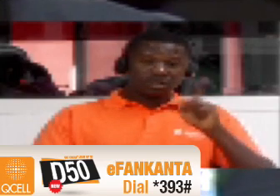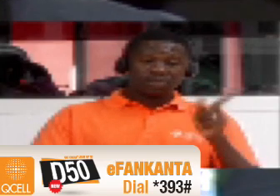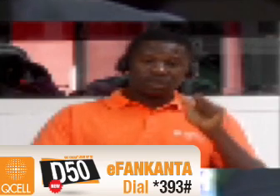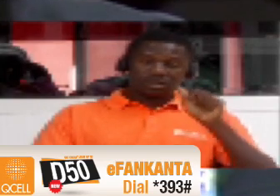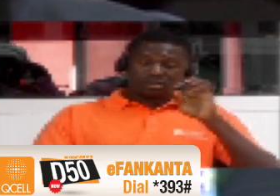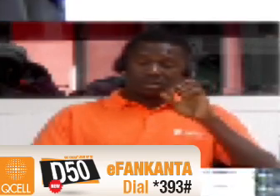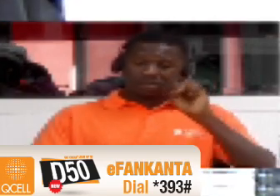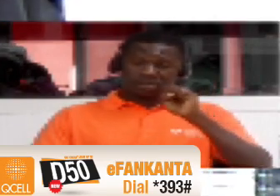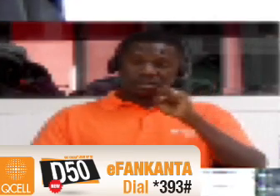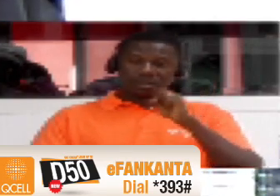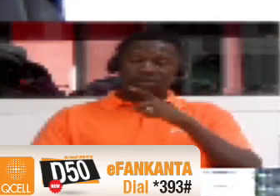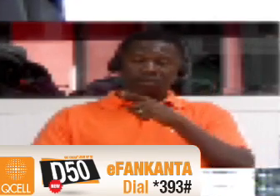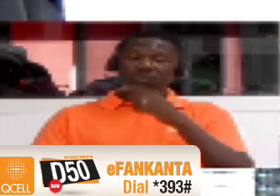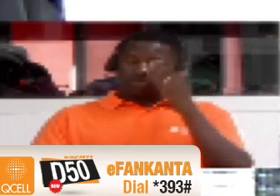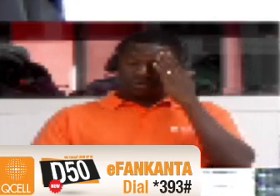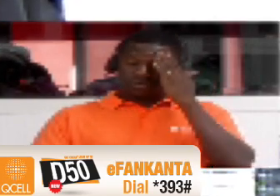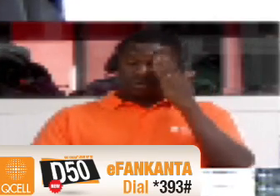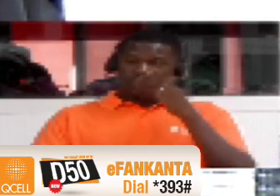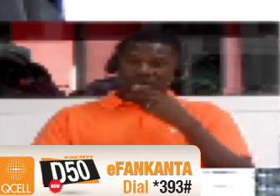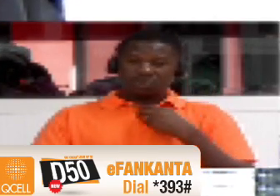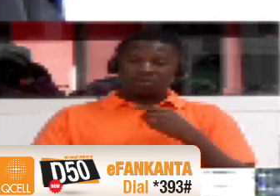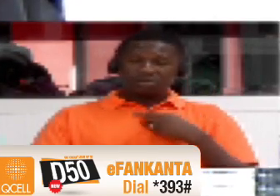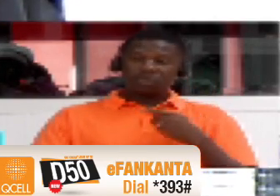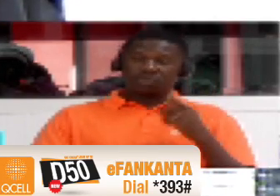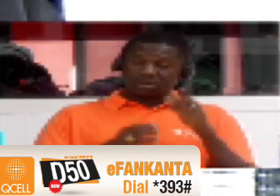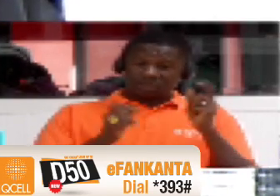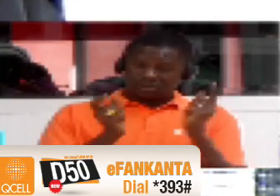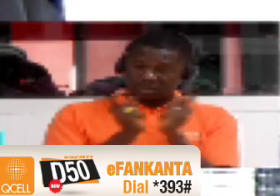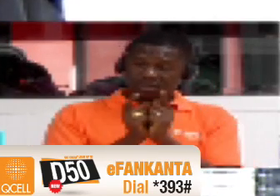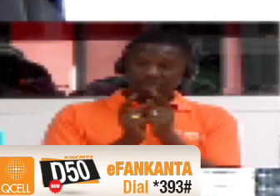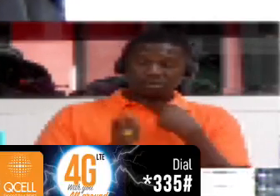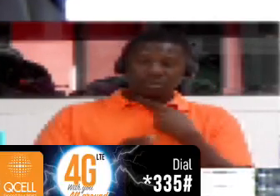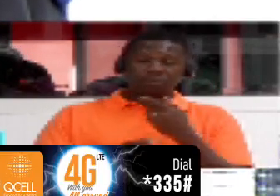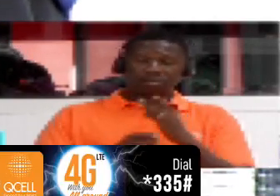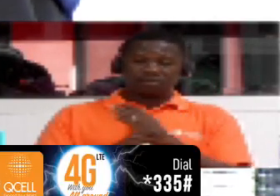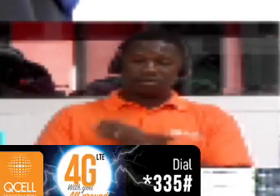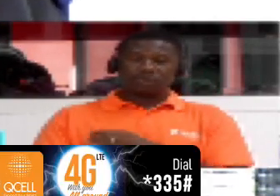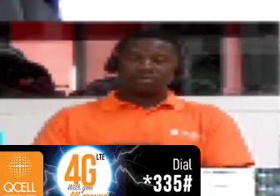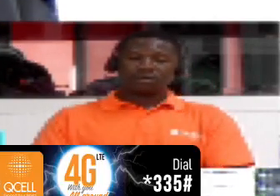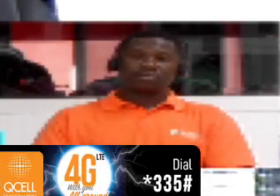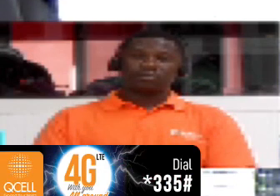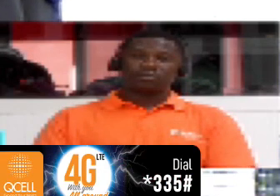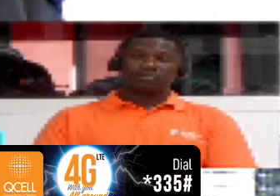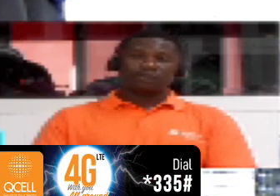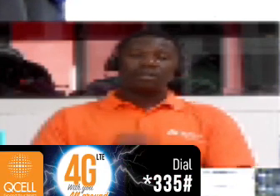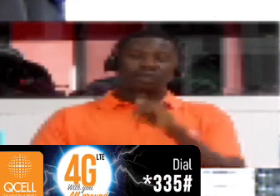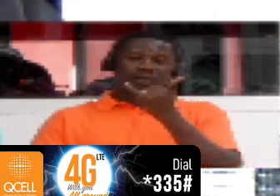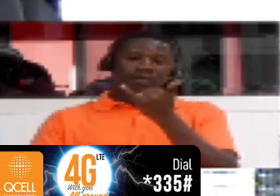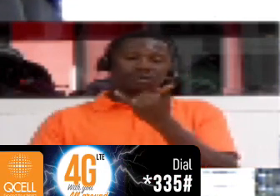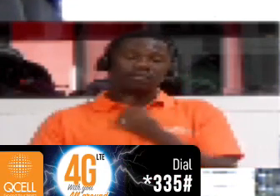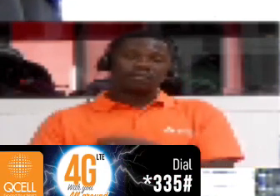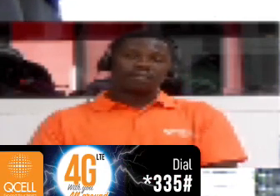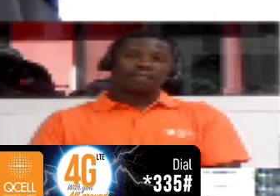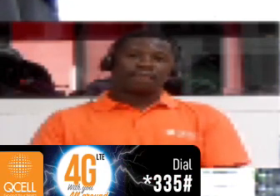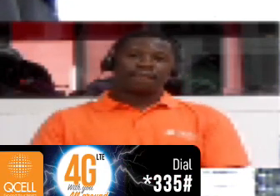well. Yes. Yes. And